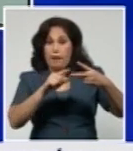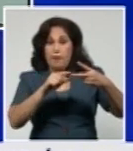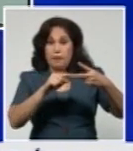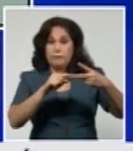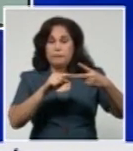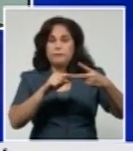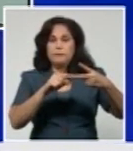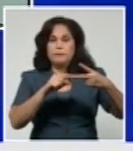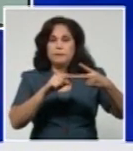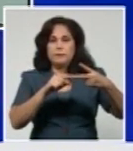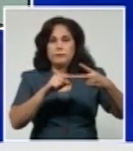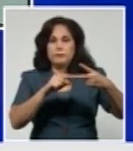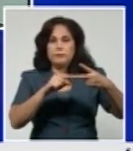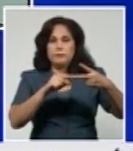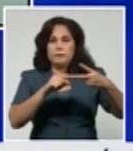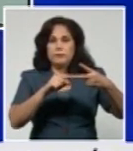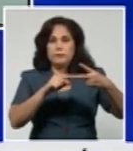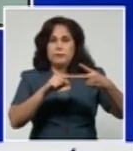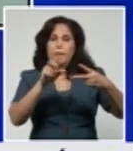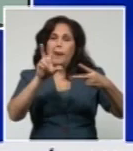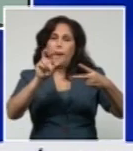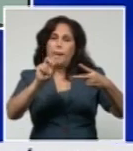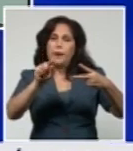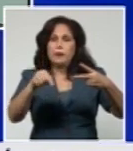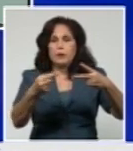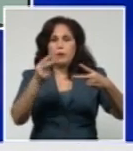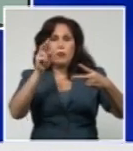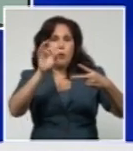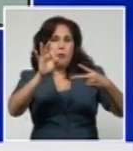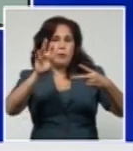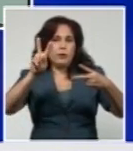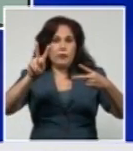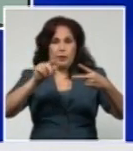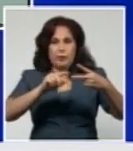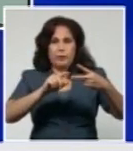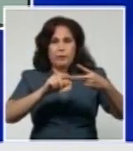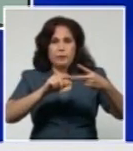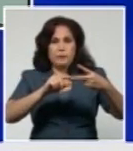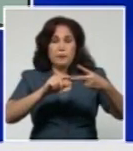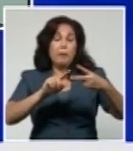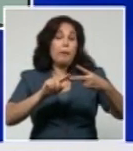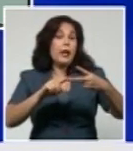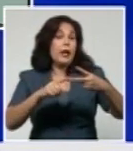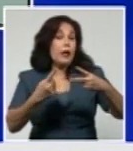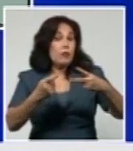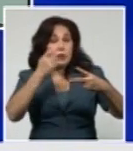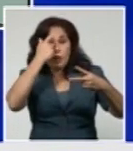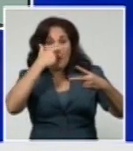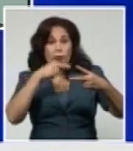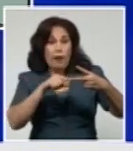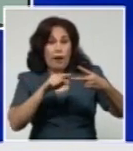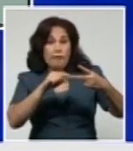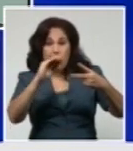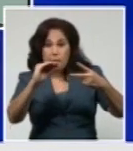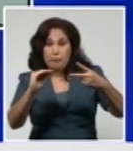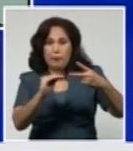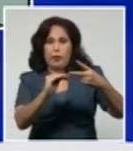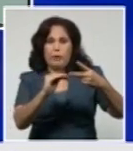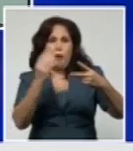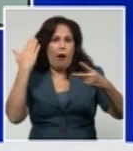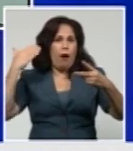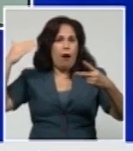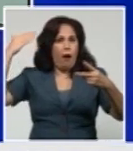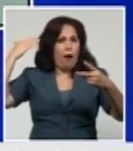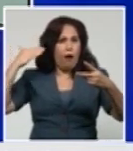Cienfuegos, Las Tunas, Granma, Santiago de Cuba, Guantanamo, and the Isle of Youth Special Municipality for